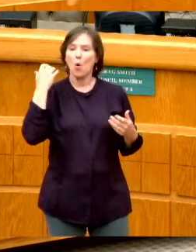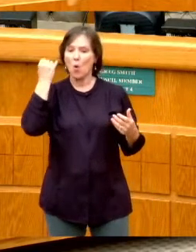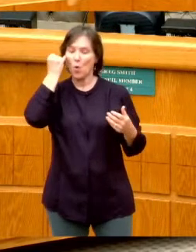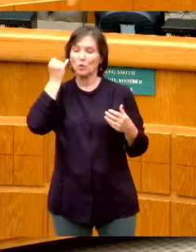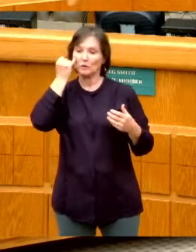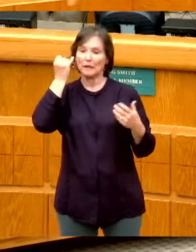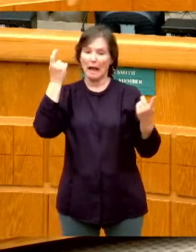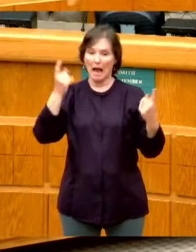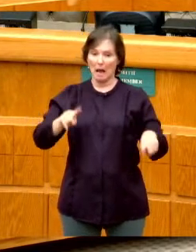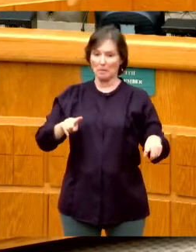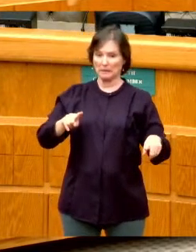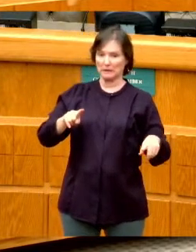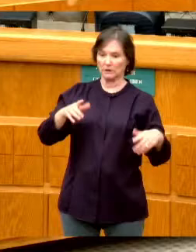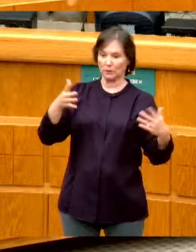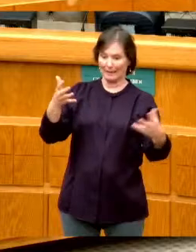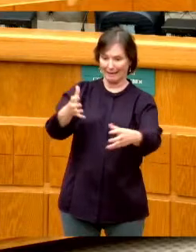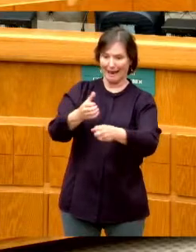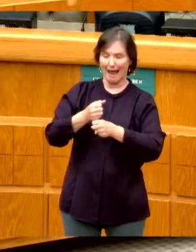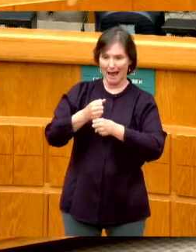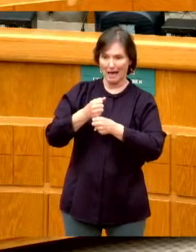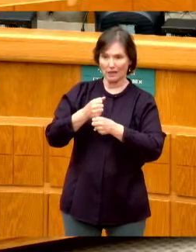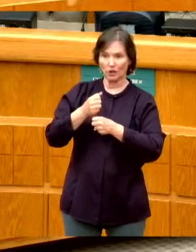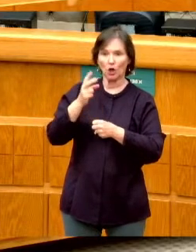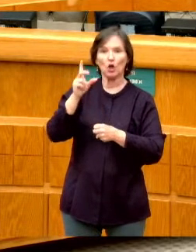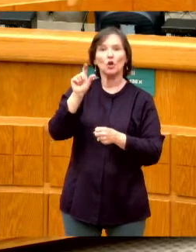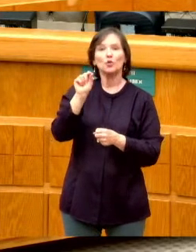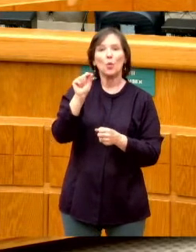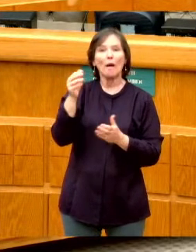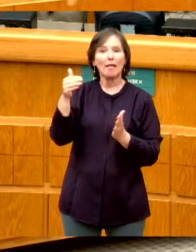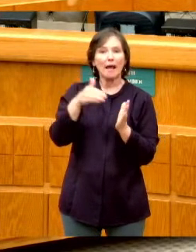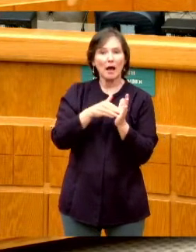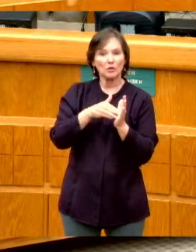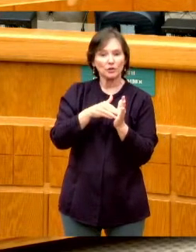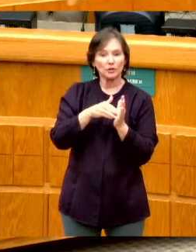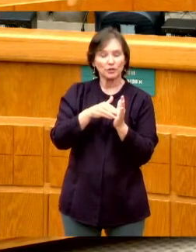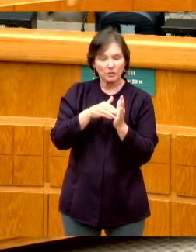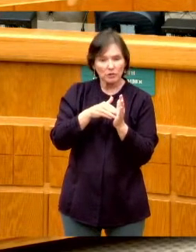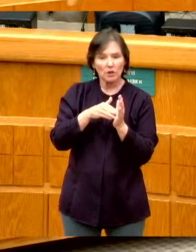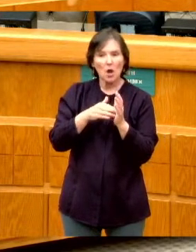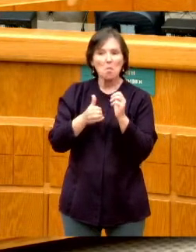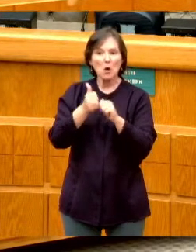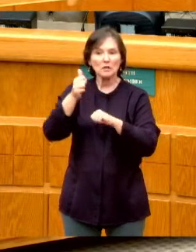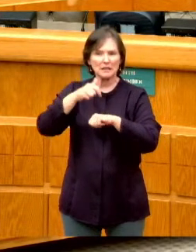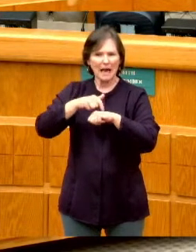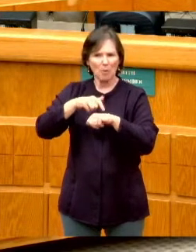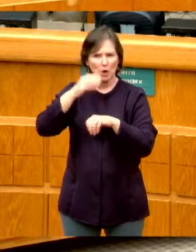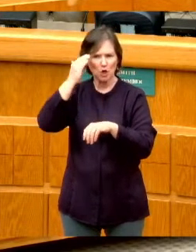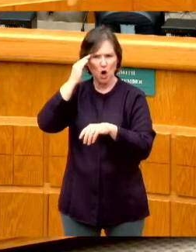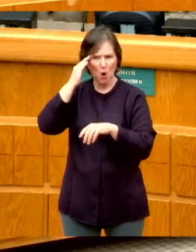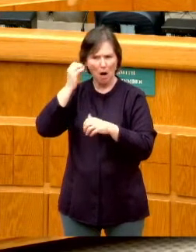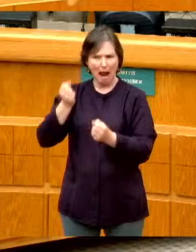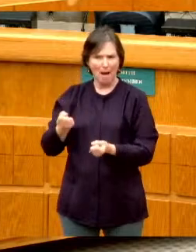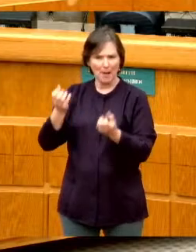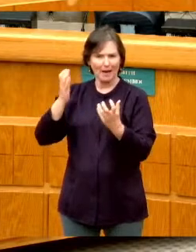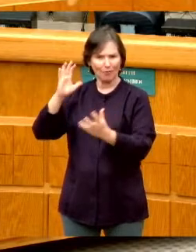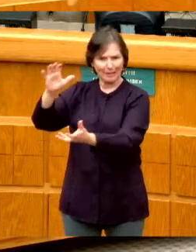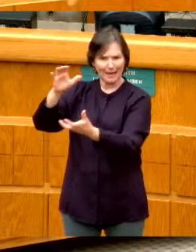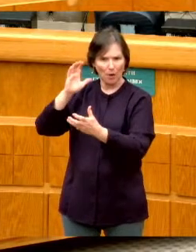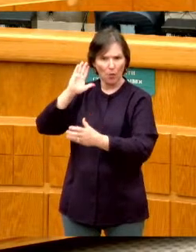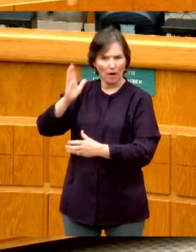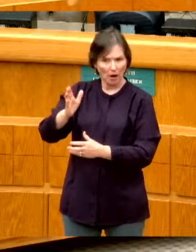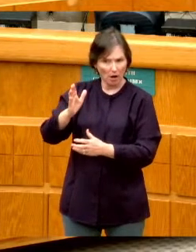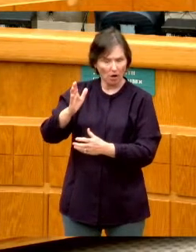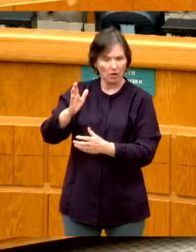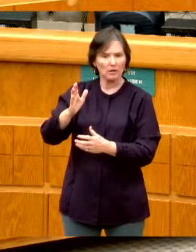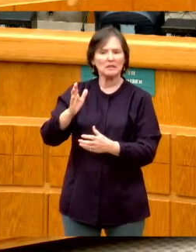a, Friday morning, we usually find out Thursday night. So by the time you can make some good decisions on Friday that it's coming in on